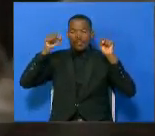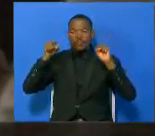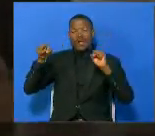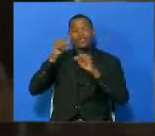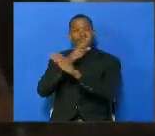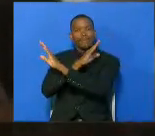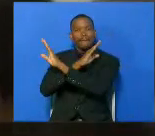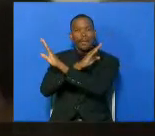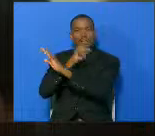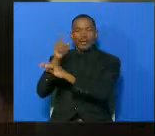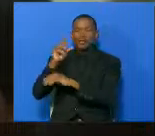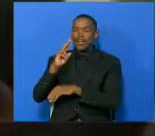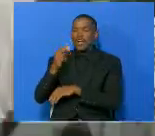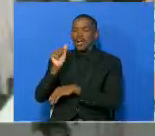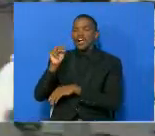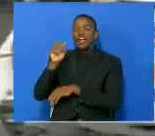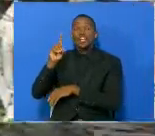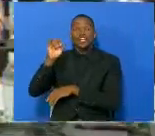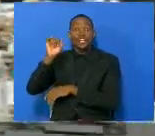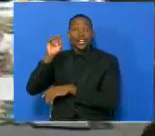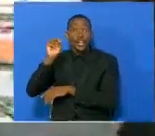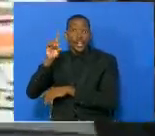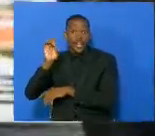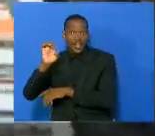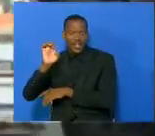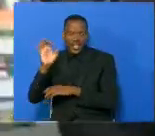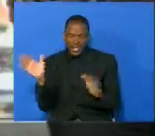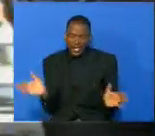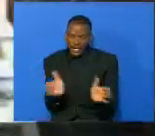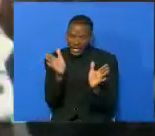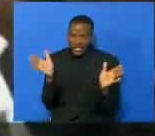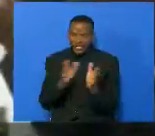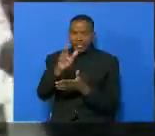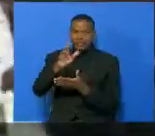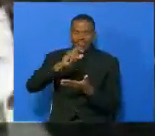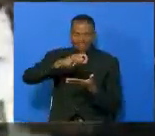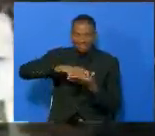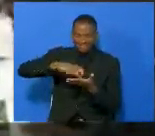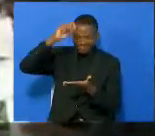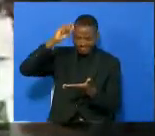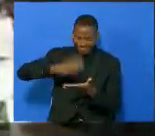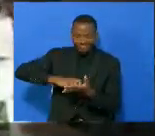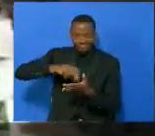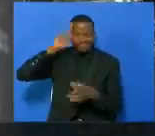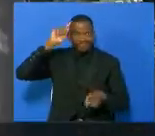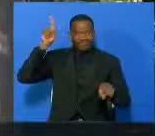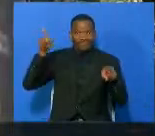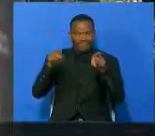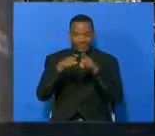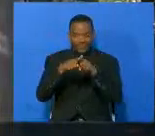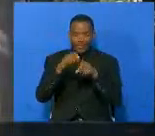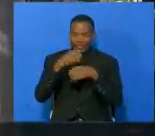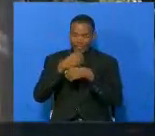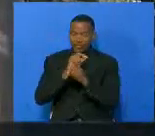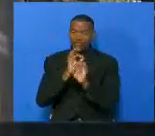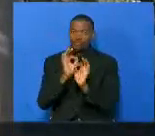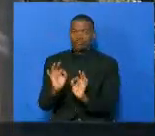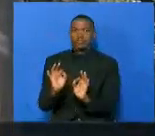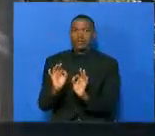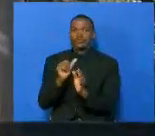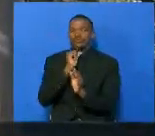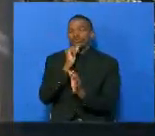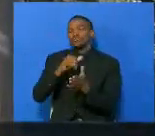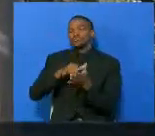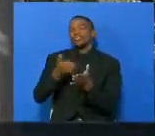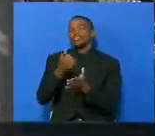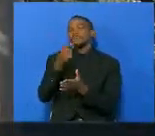Zambia re ha kainde hichelema ene o kgothaditse gore go bewa monwana tumelano go diragadiwe ka tlhomamo mme e se nne